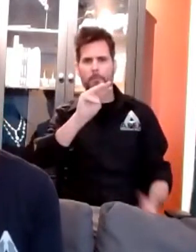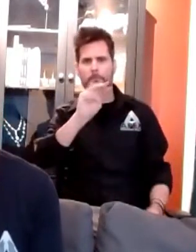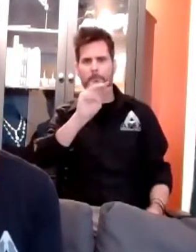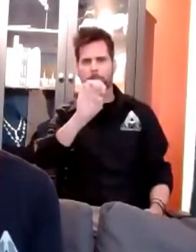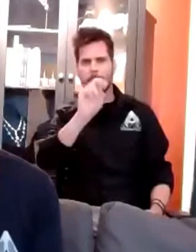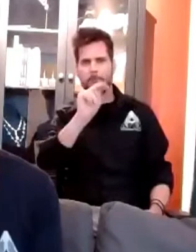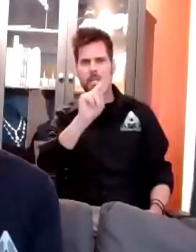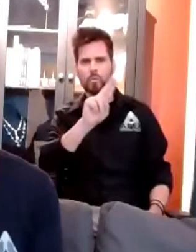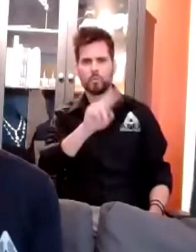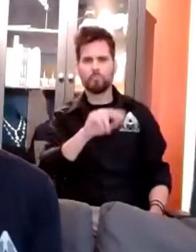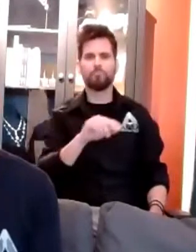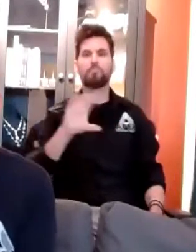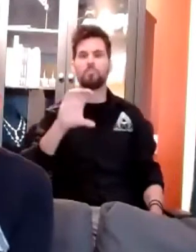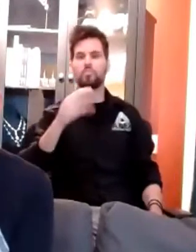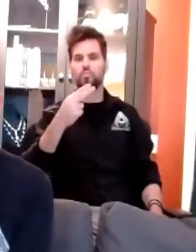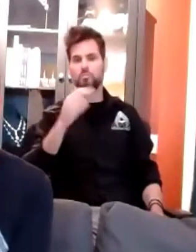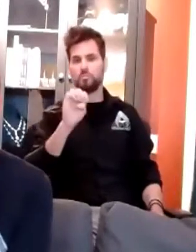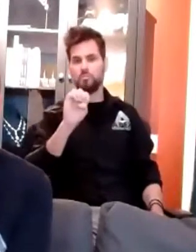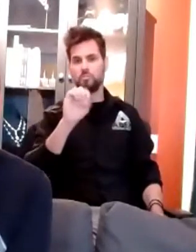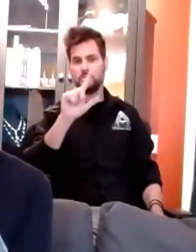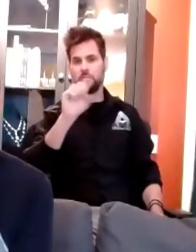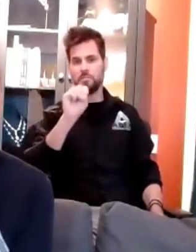question. Do you have?